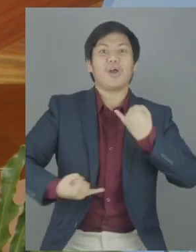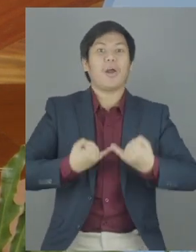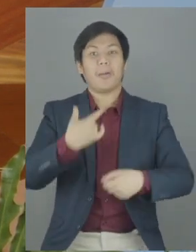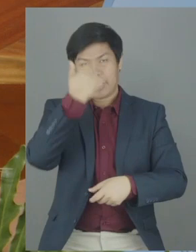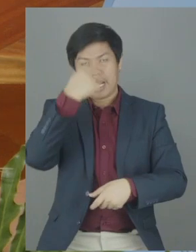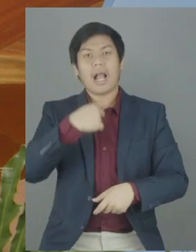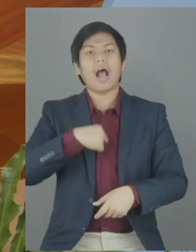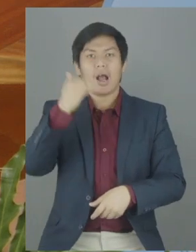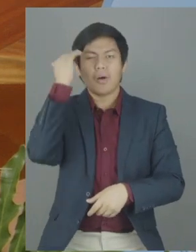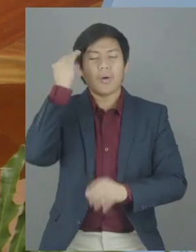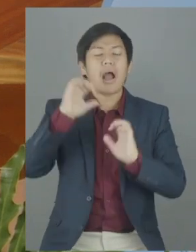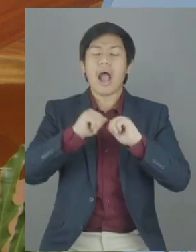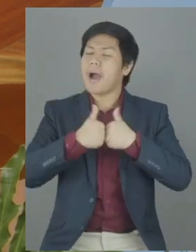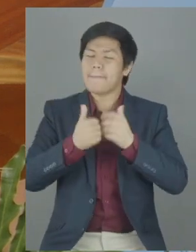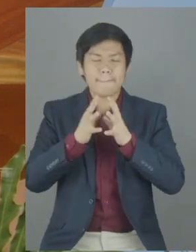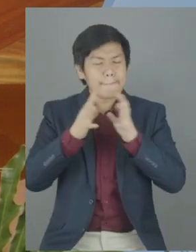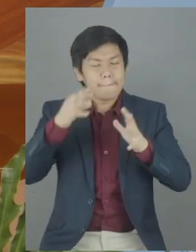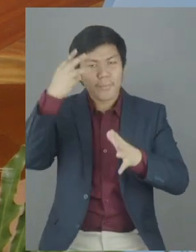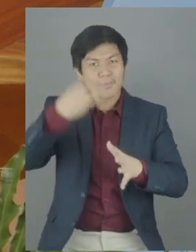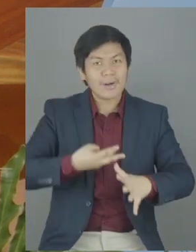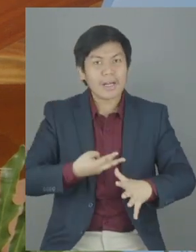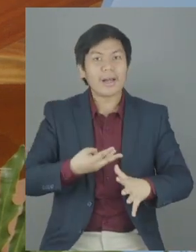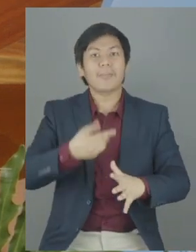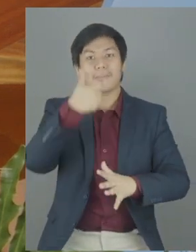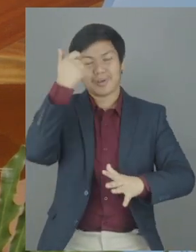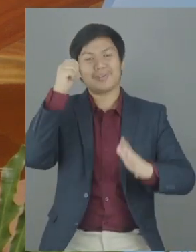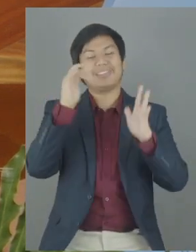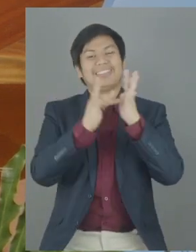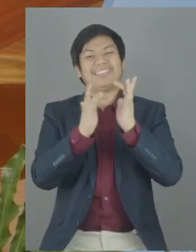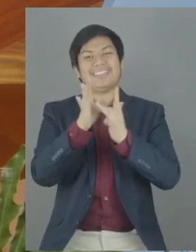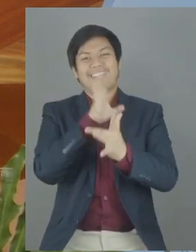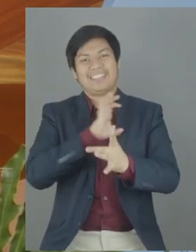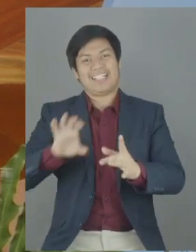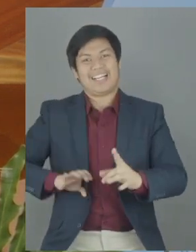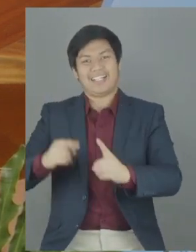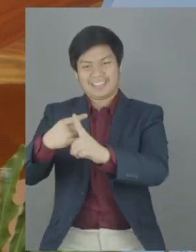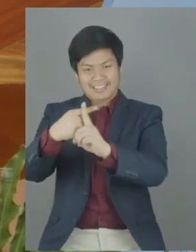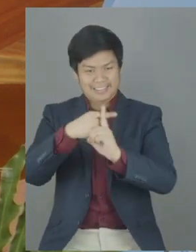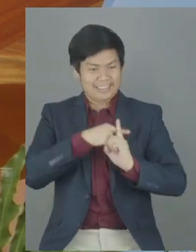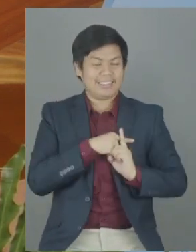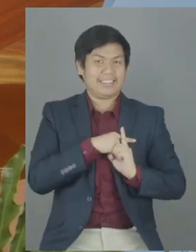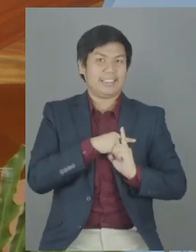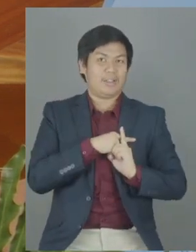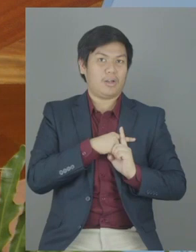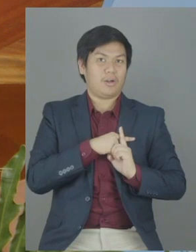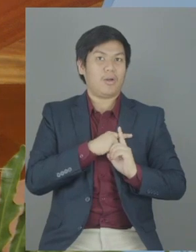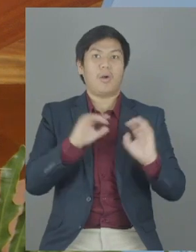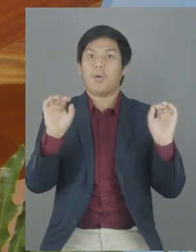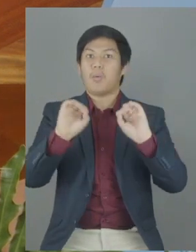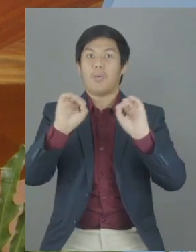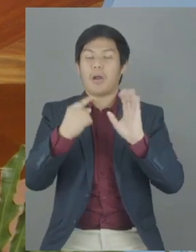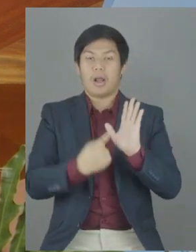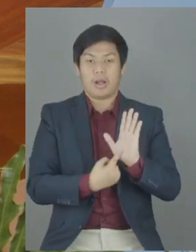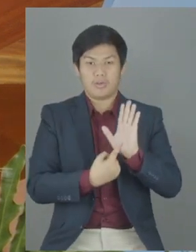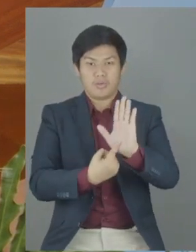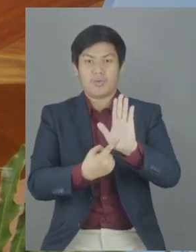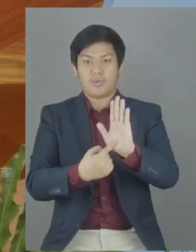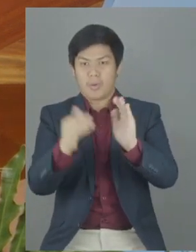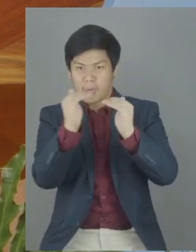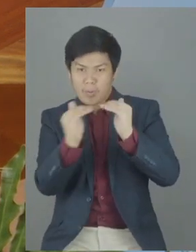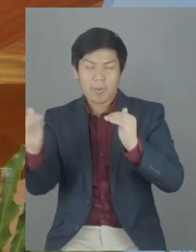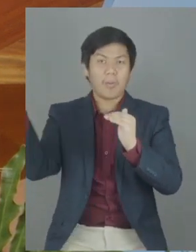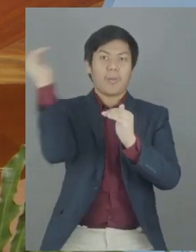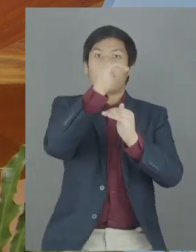know how welcome I am in Jesus Christ. There is no one who epitomizes